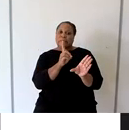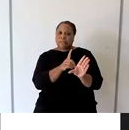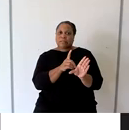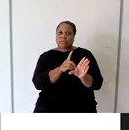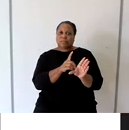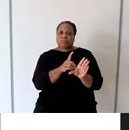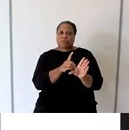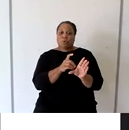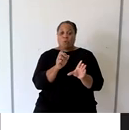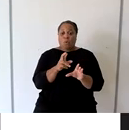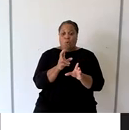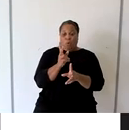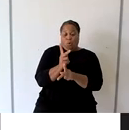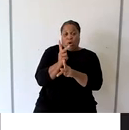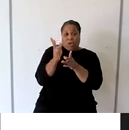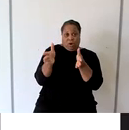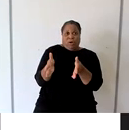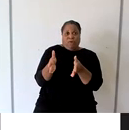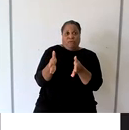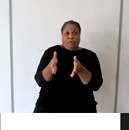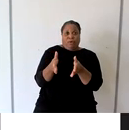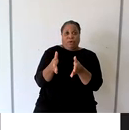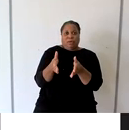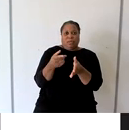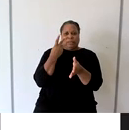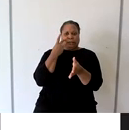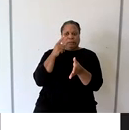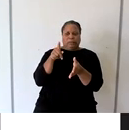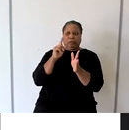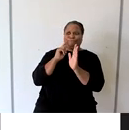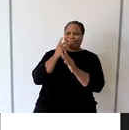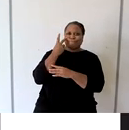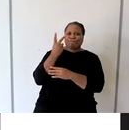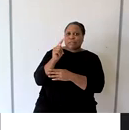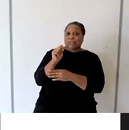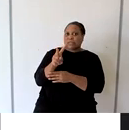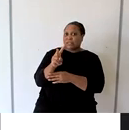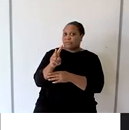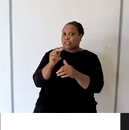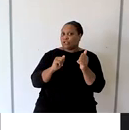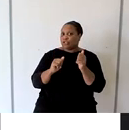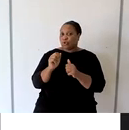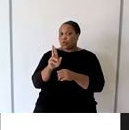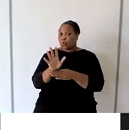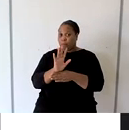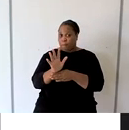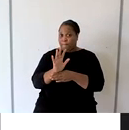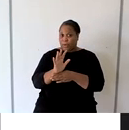character of a person with a disability is seen in TV shows or in movies, they're often played